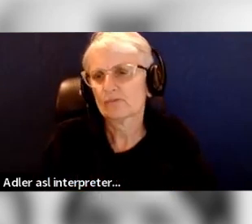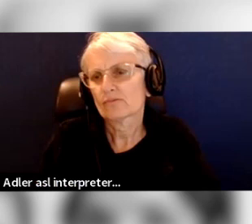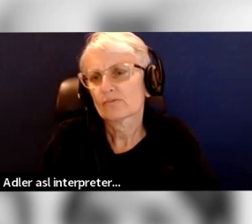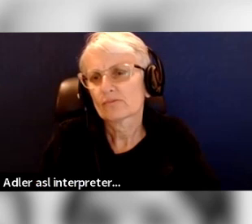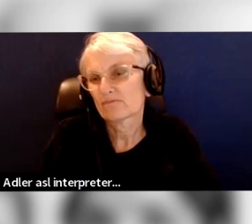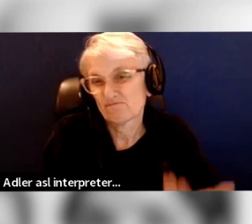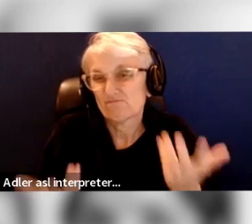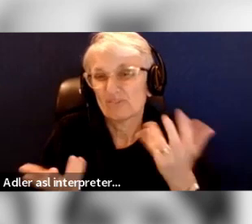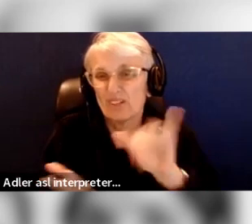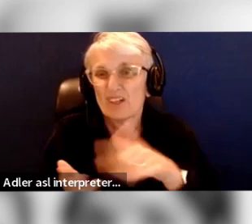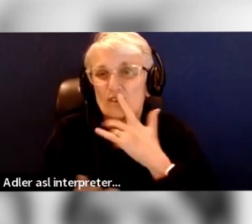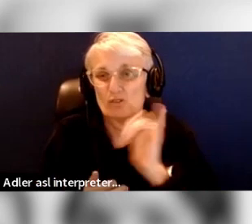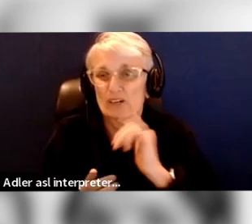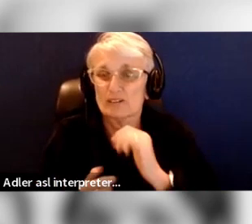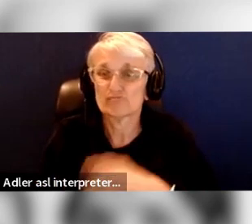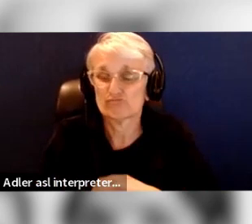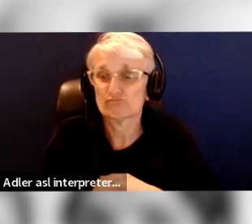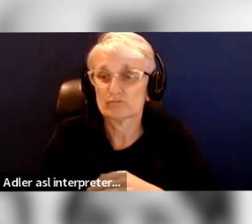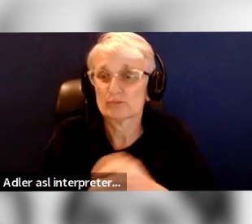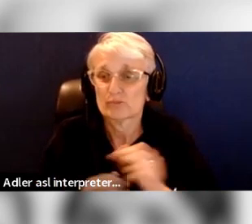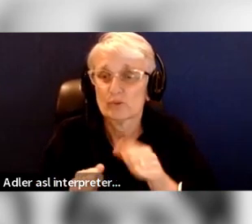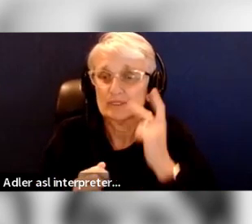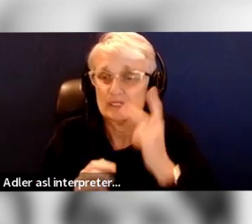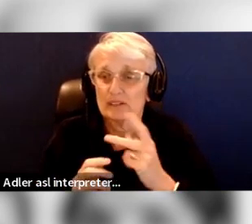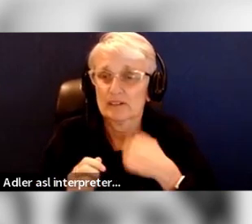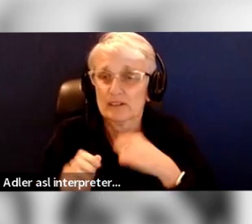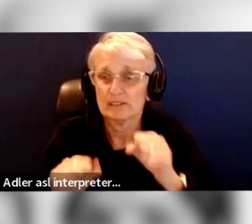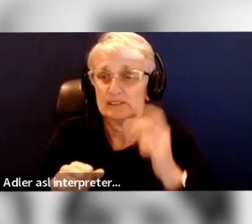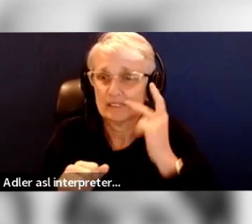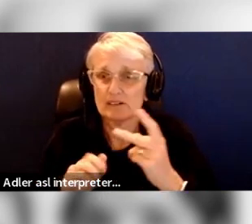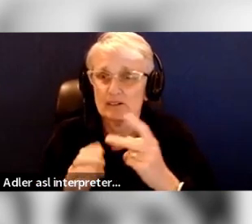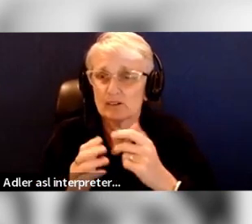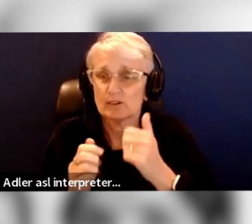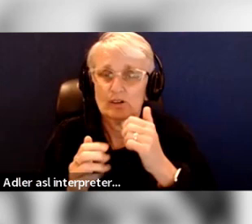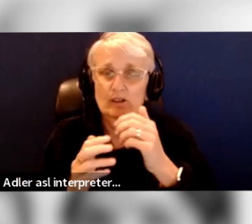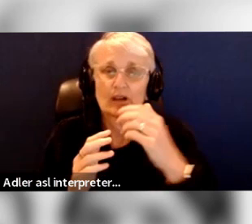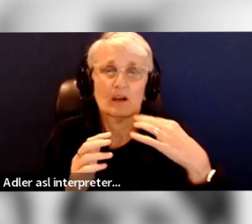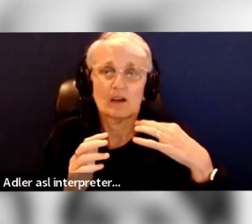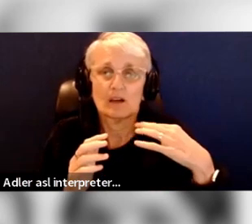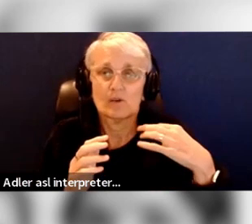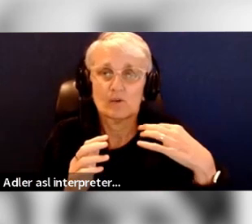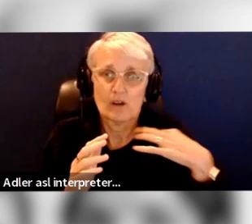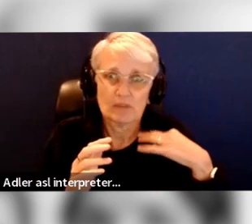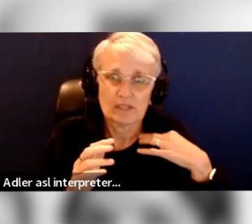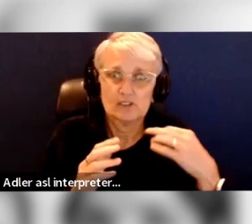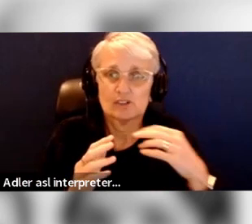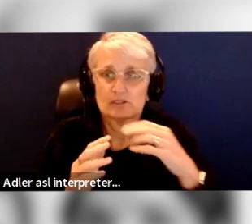That's kind of how your scores will be based on, and you'll be able to see which application sections align with the rubric